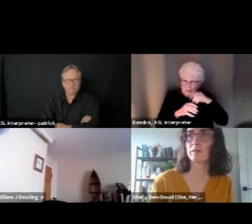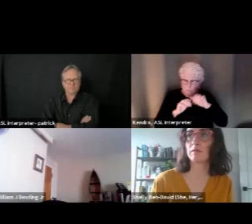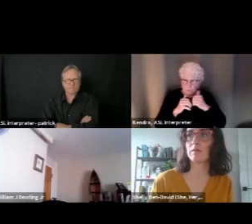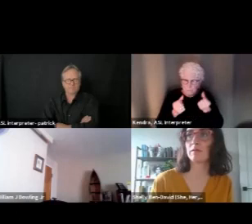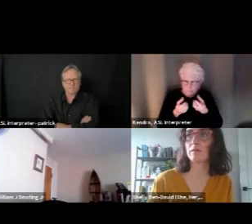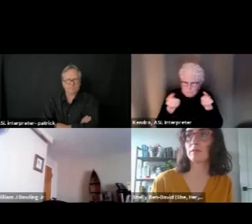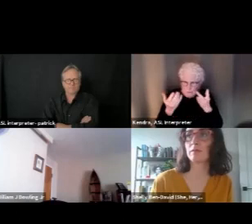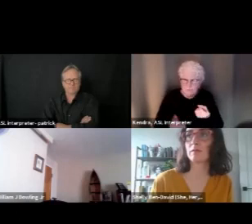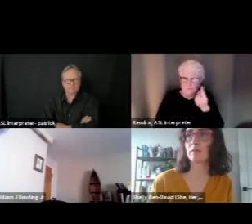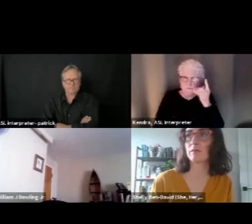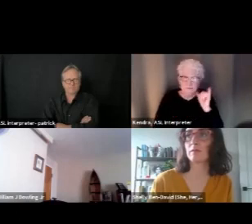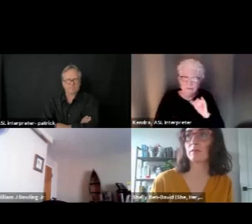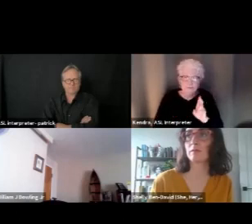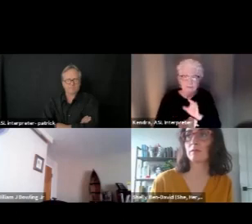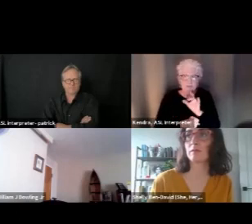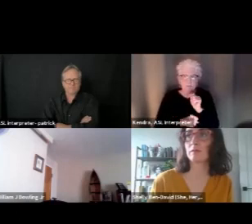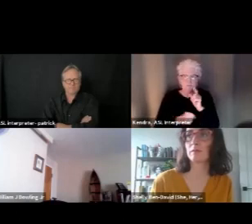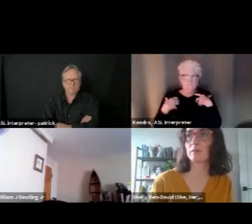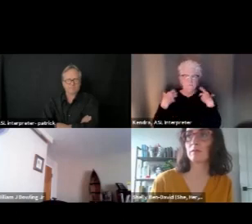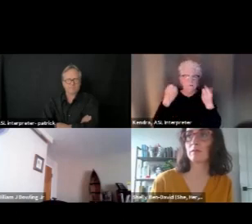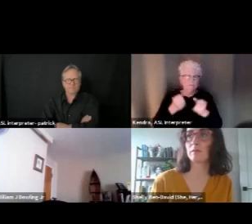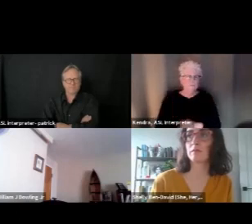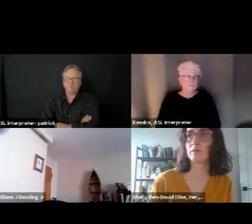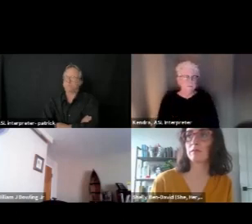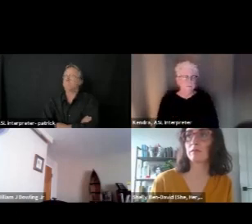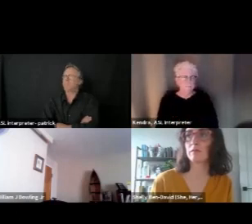And post-traumatic growth is generally